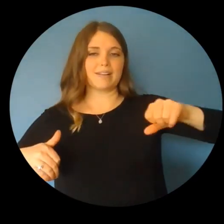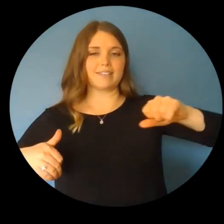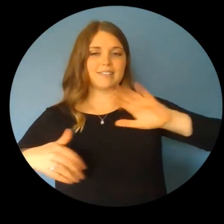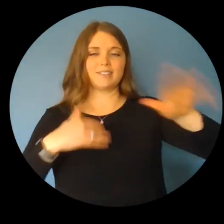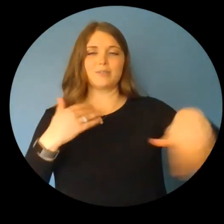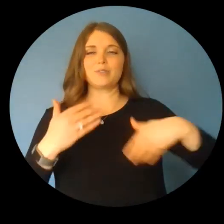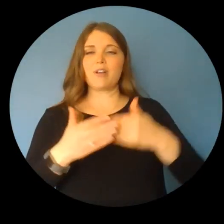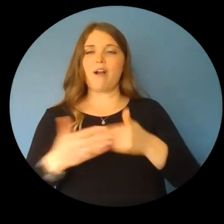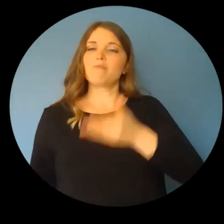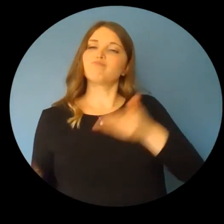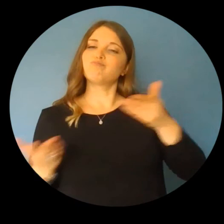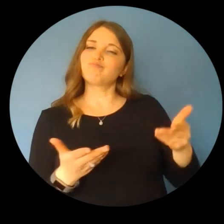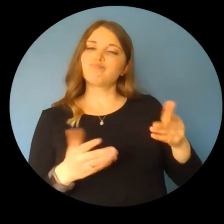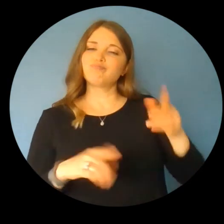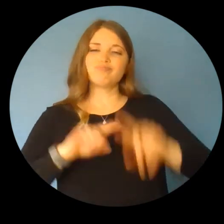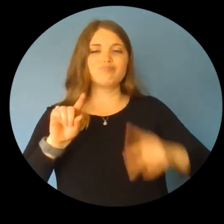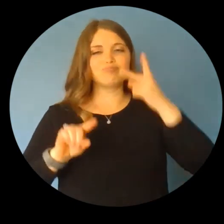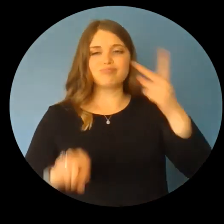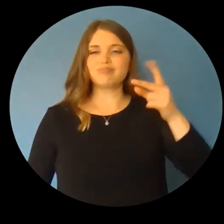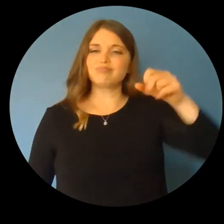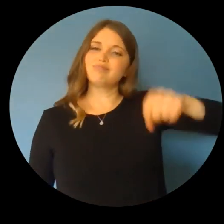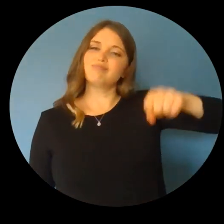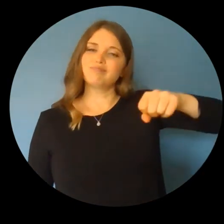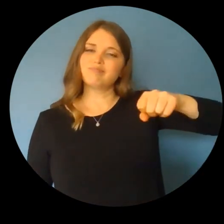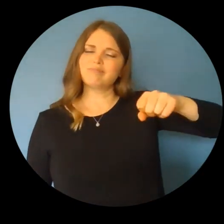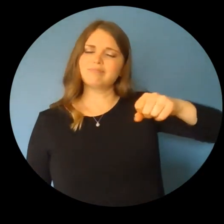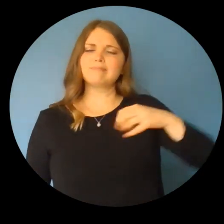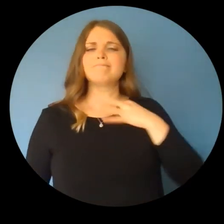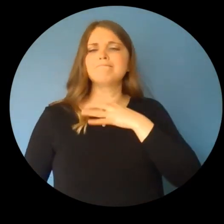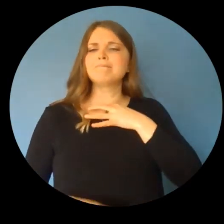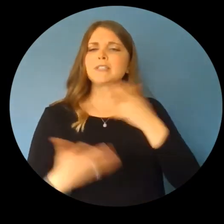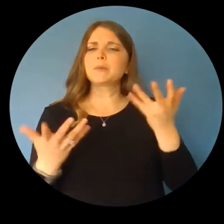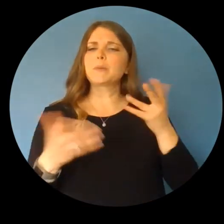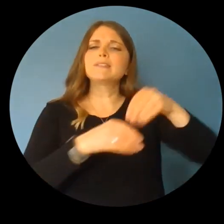bucket. Wonder what goes in that bucket.